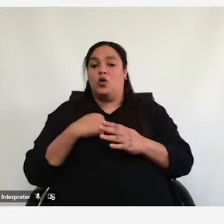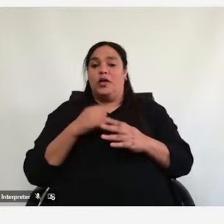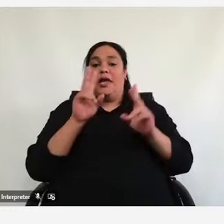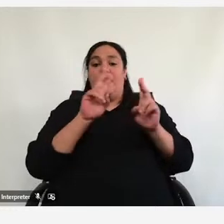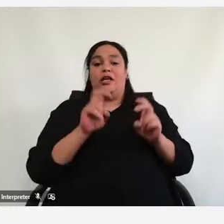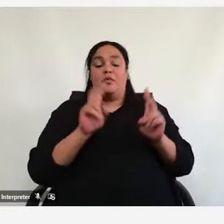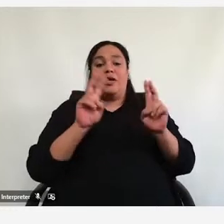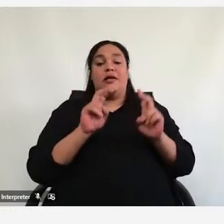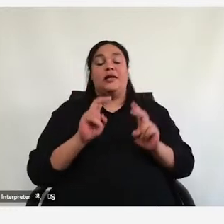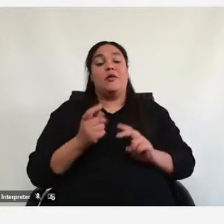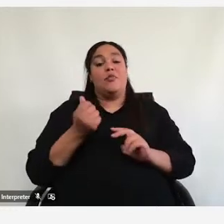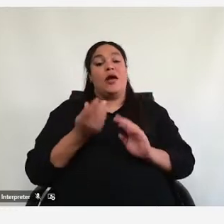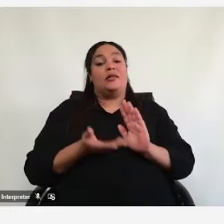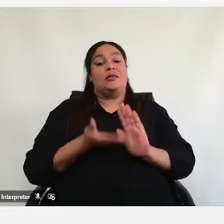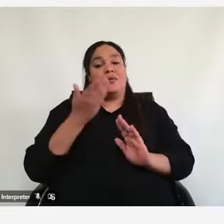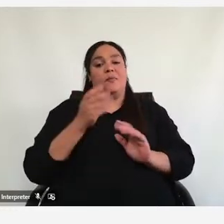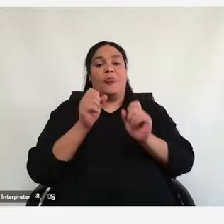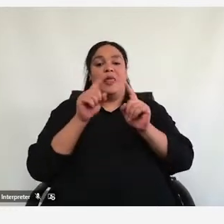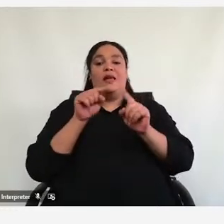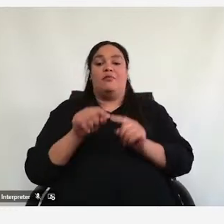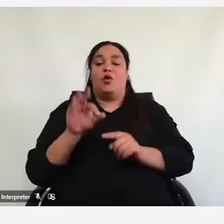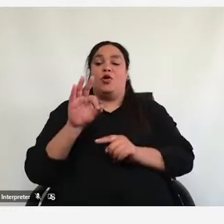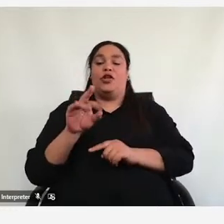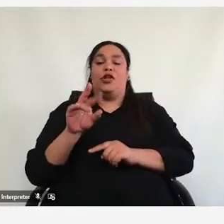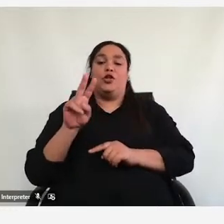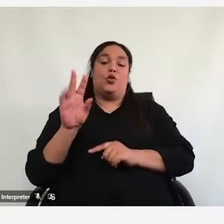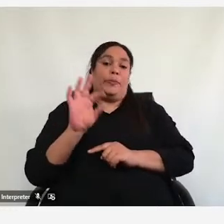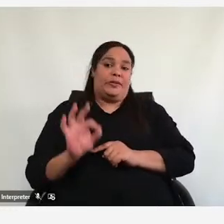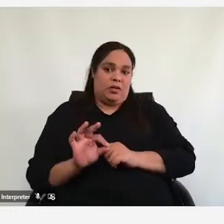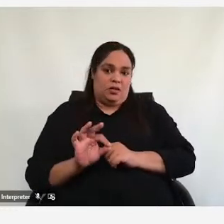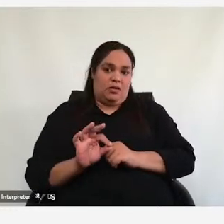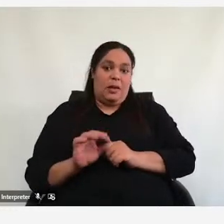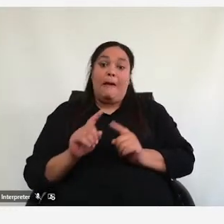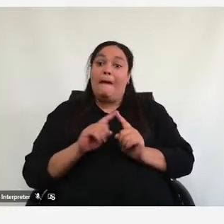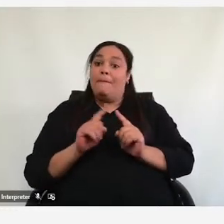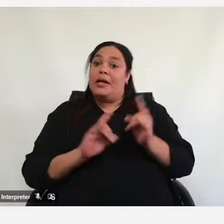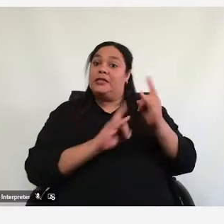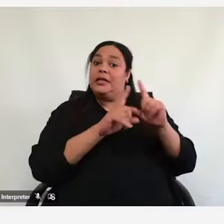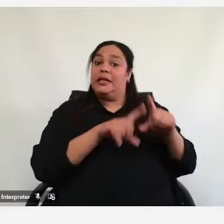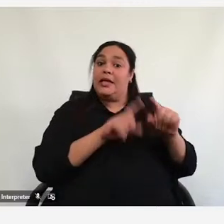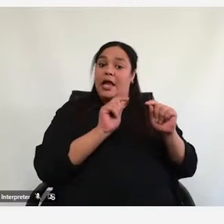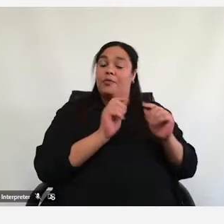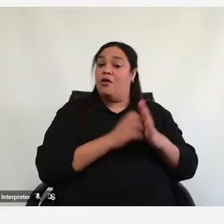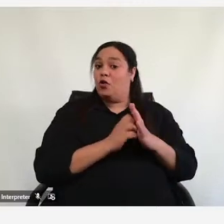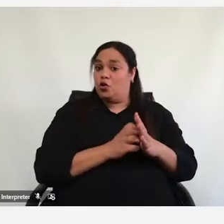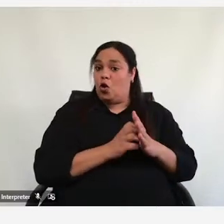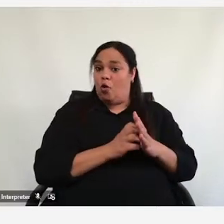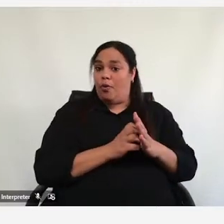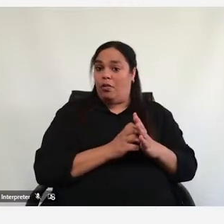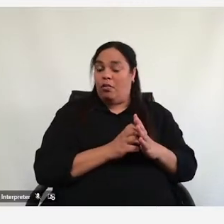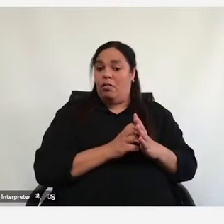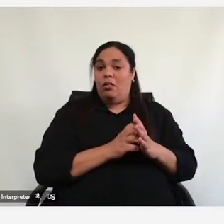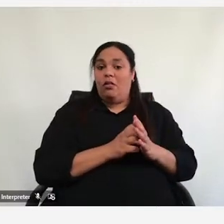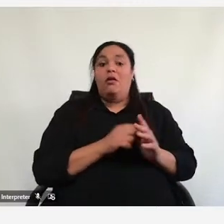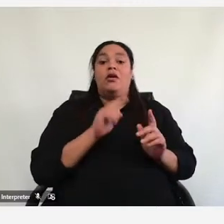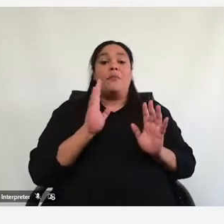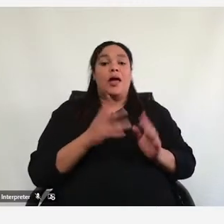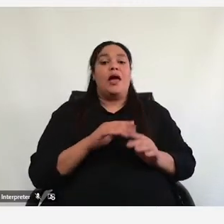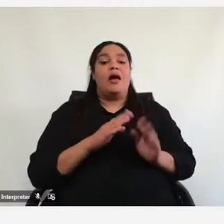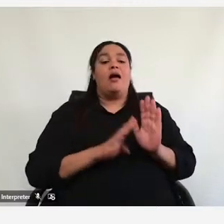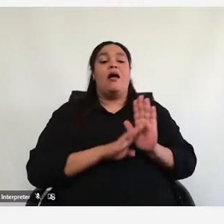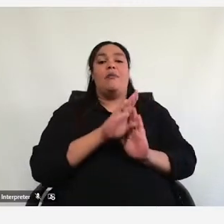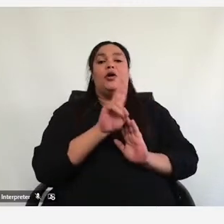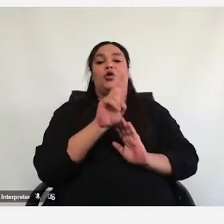electricity price increase is 11.32%. But in the city of Cape Town, for example, as an example, it's only increasing